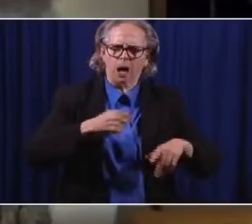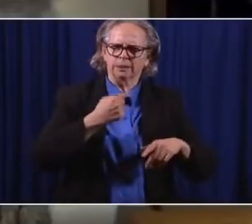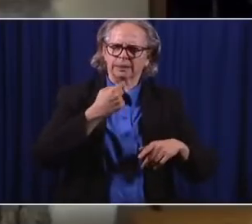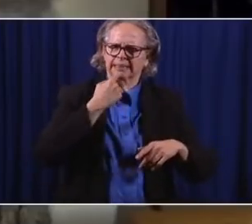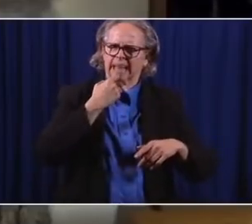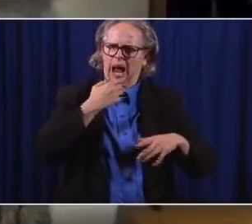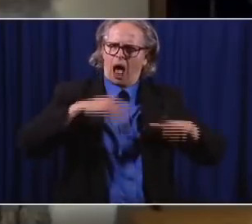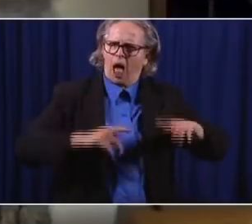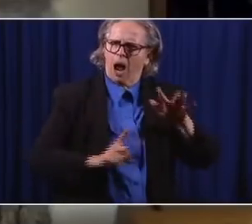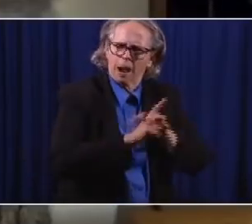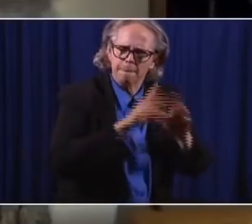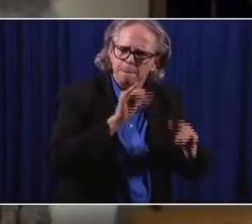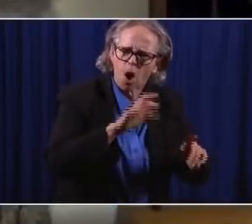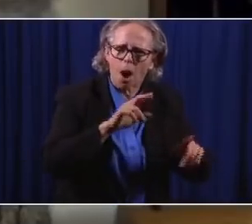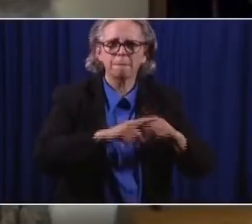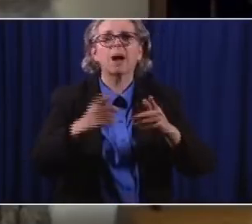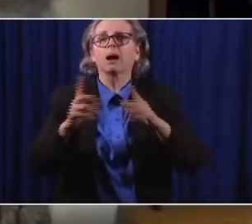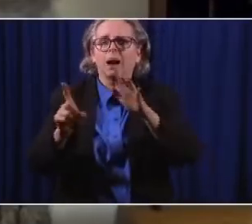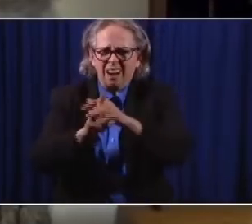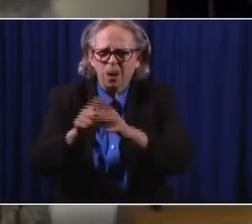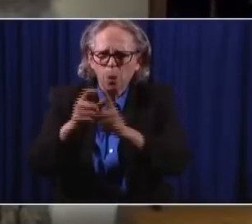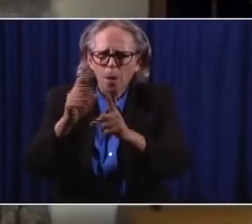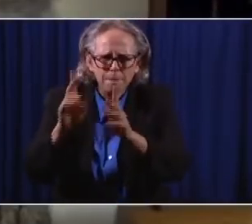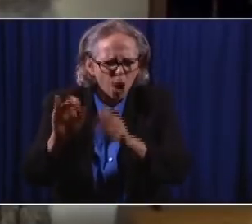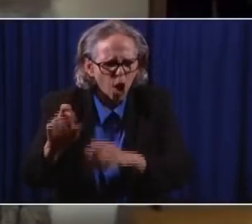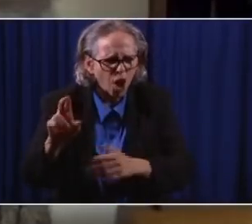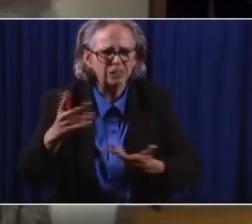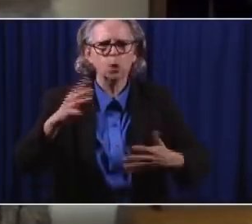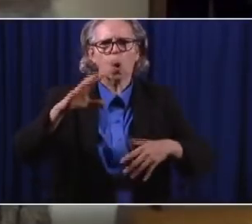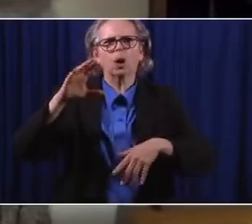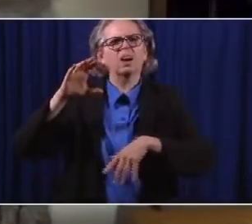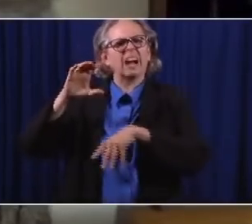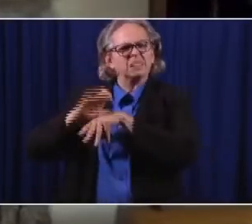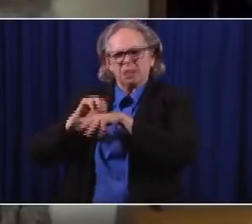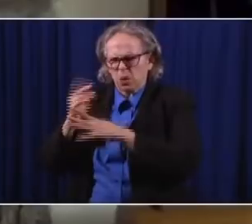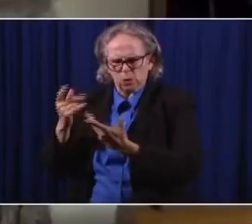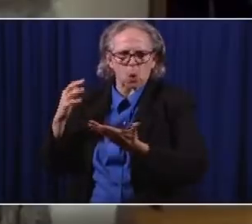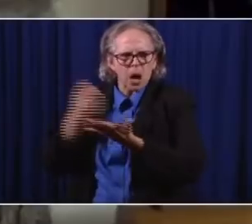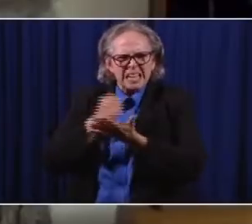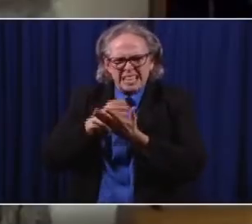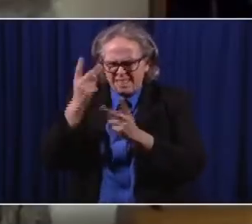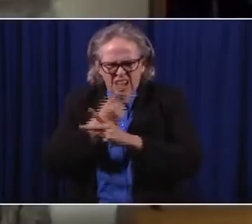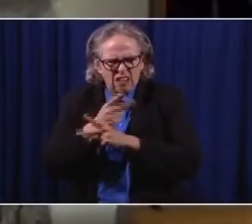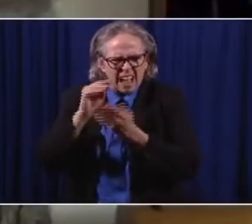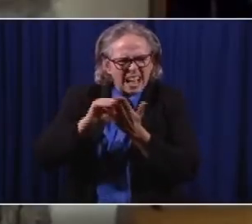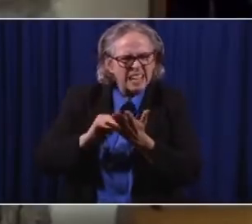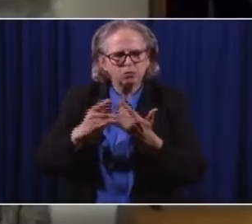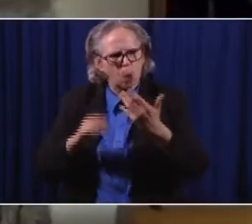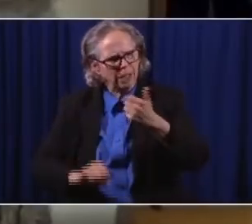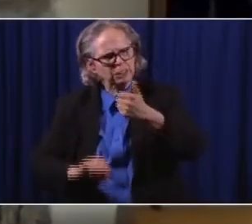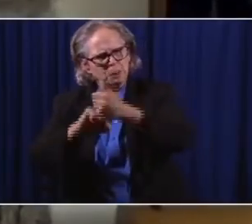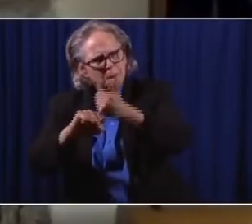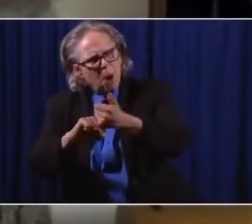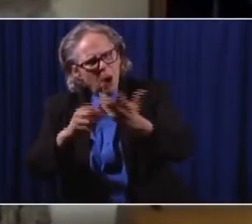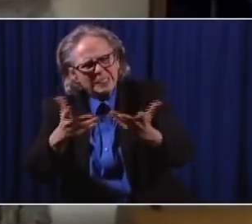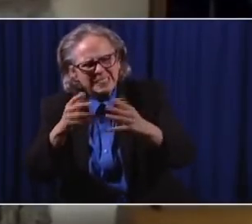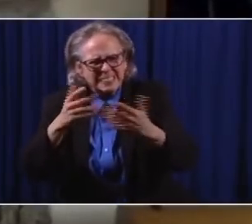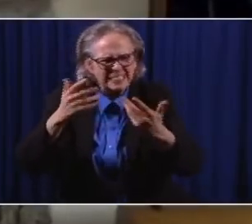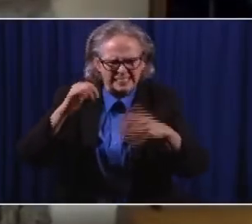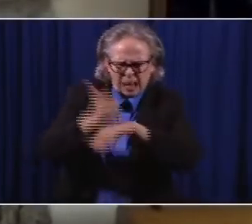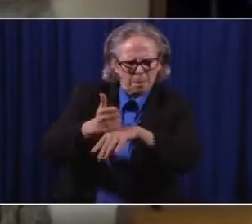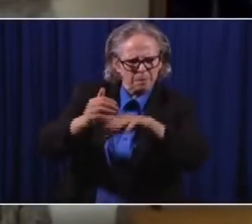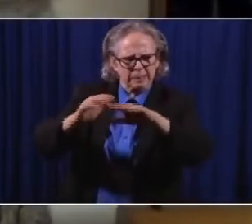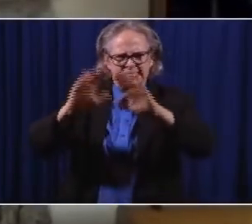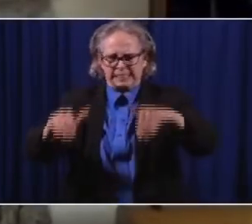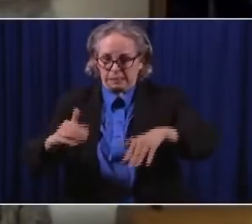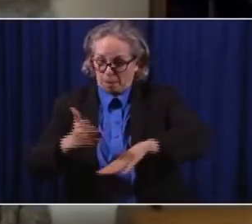people who are out there every day in the 113 health departments. So we're going to go ahead and do that. But even after we do it, the information